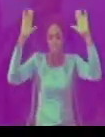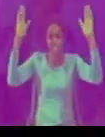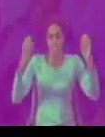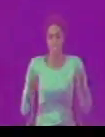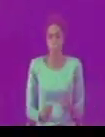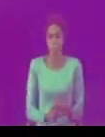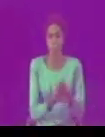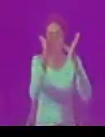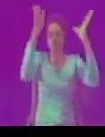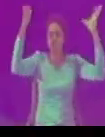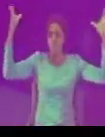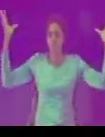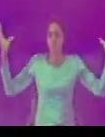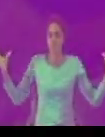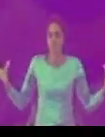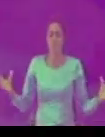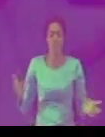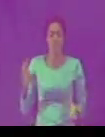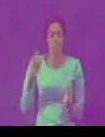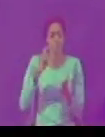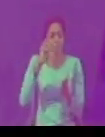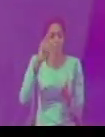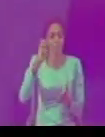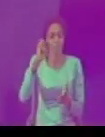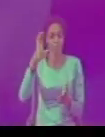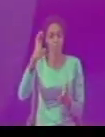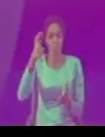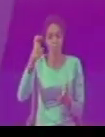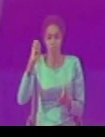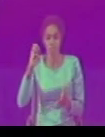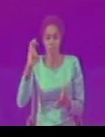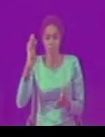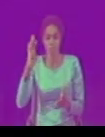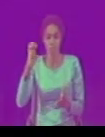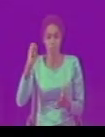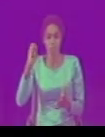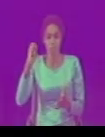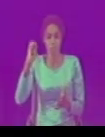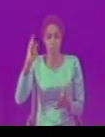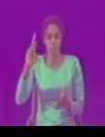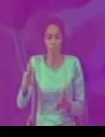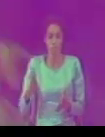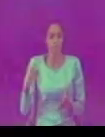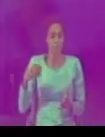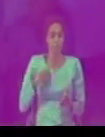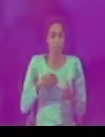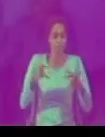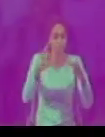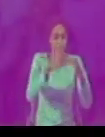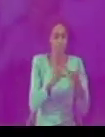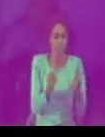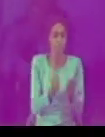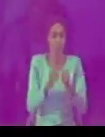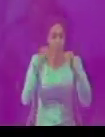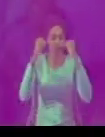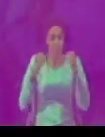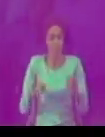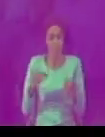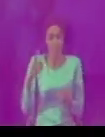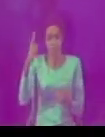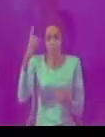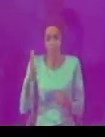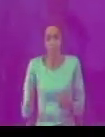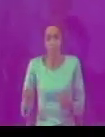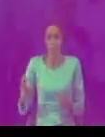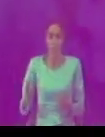non-stop miracle explosions, December 21 to 26, 2021. We connect with the